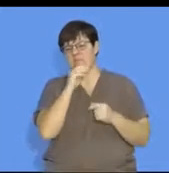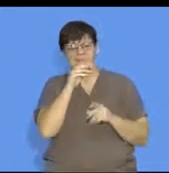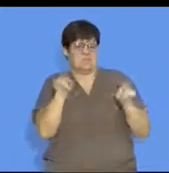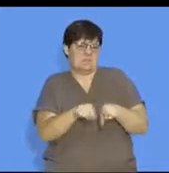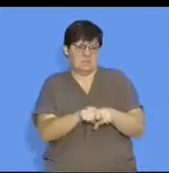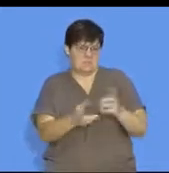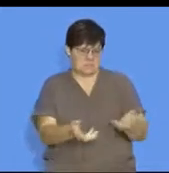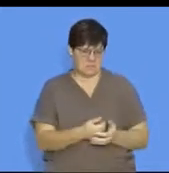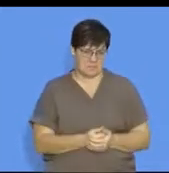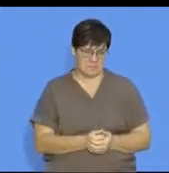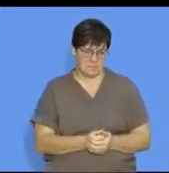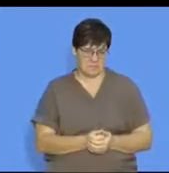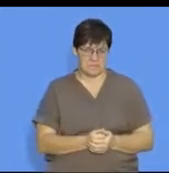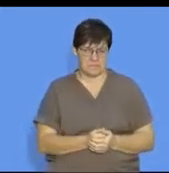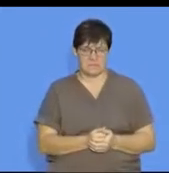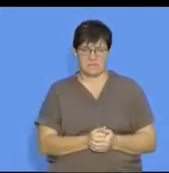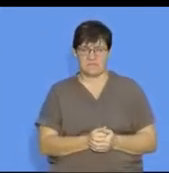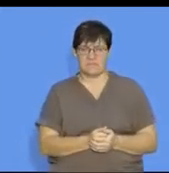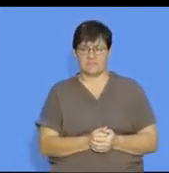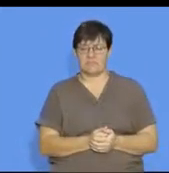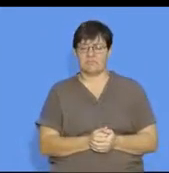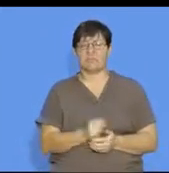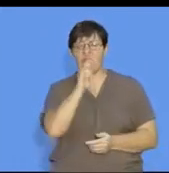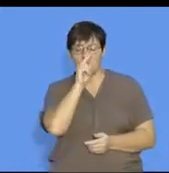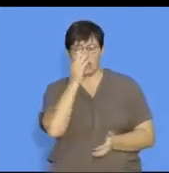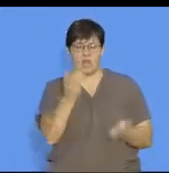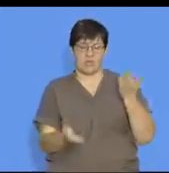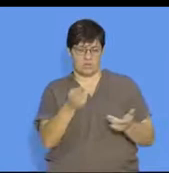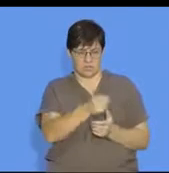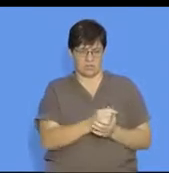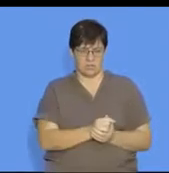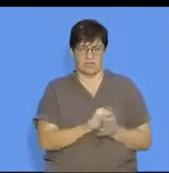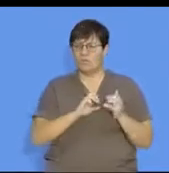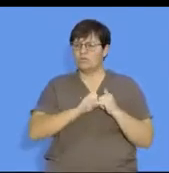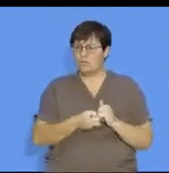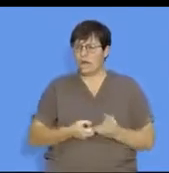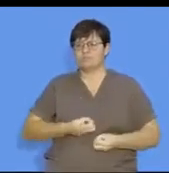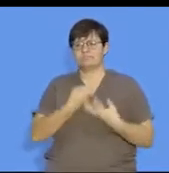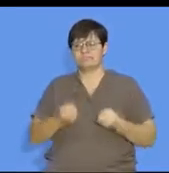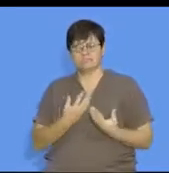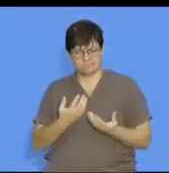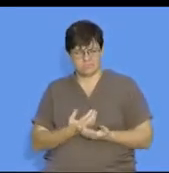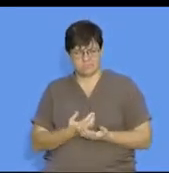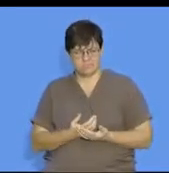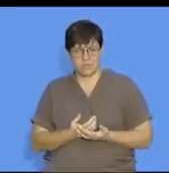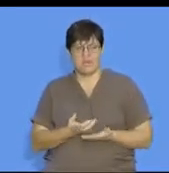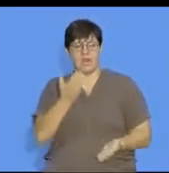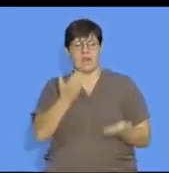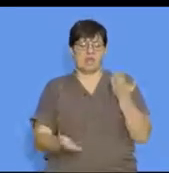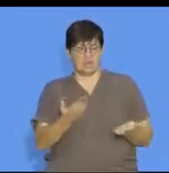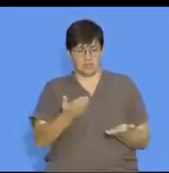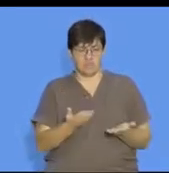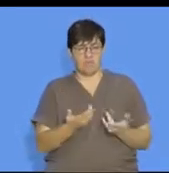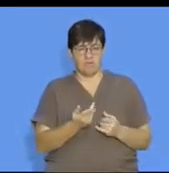right? Okay, so we are going to look at that equation and try to express it in terms of the